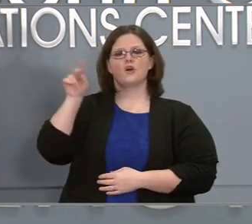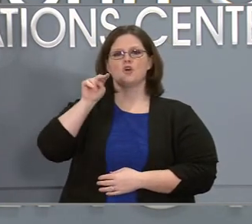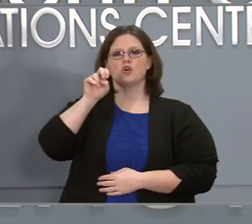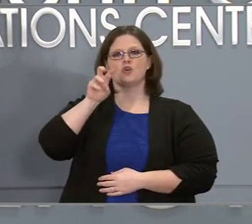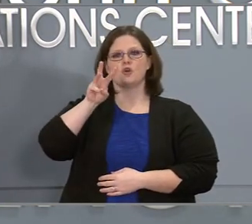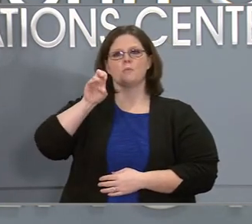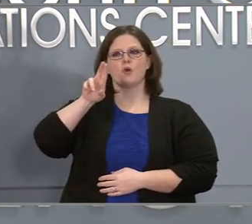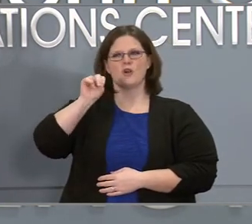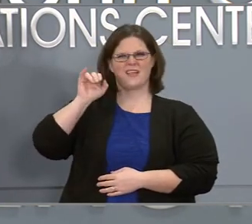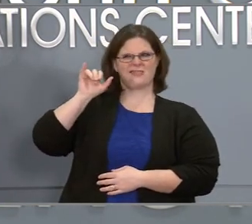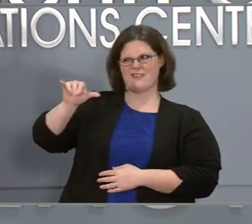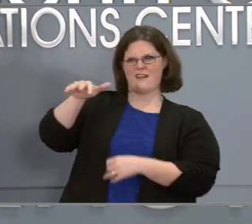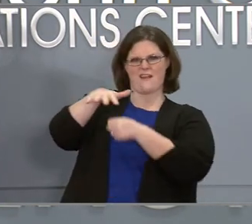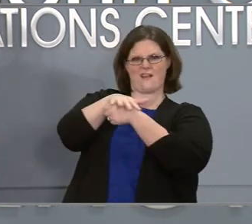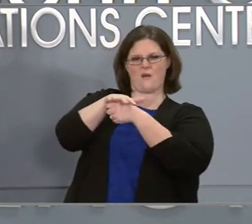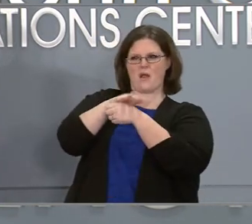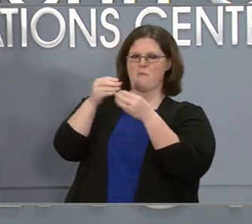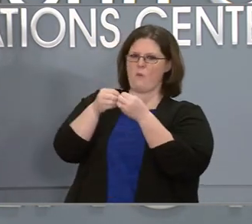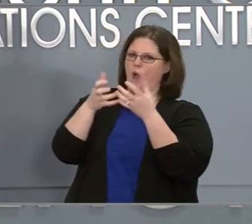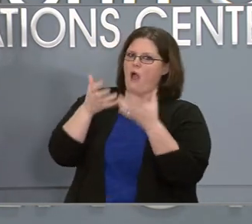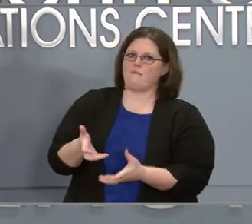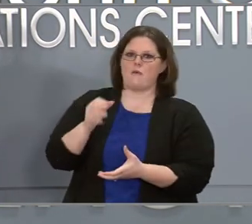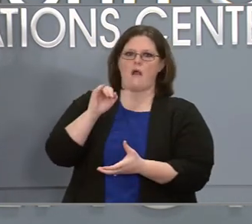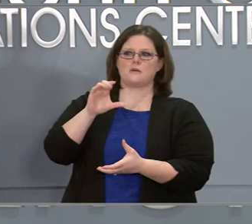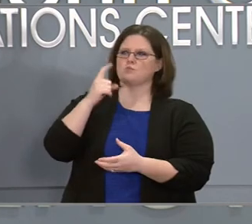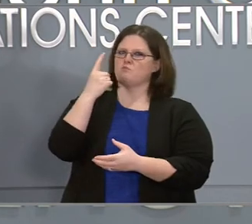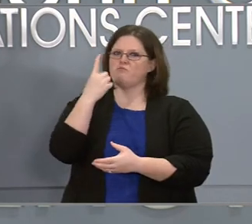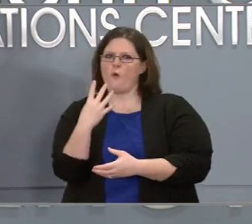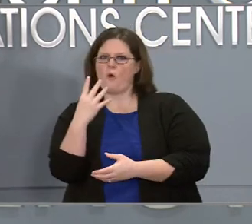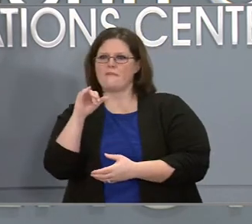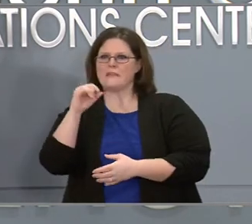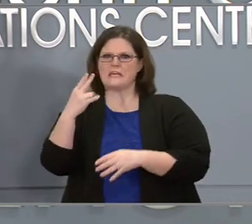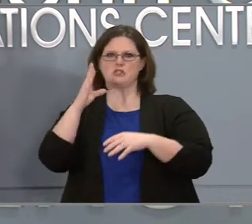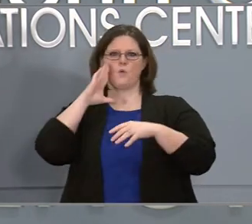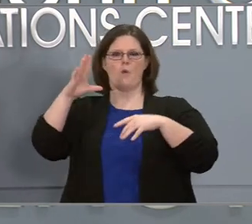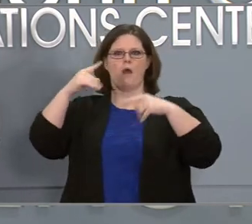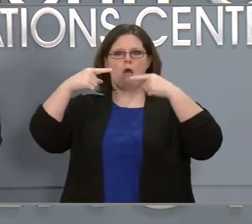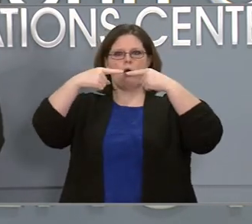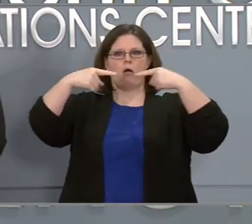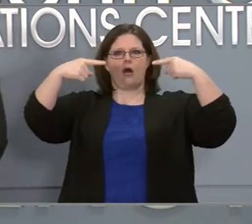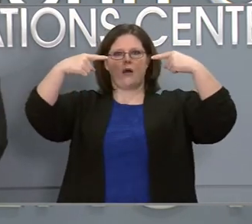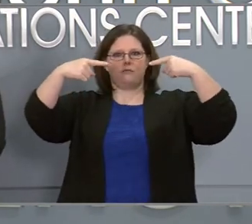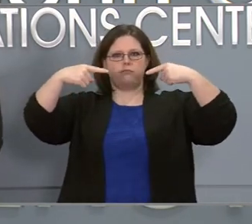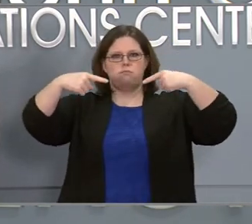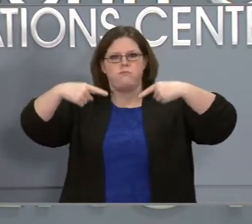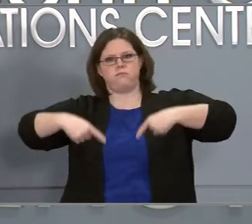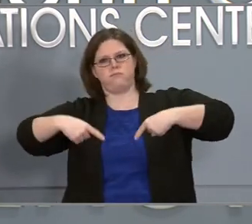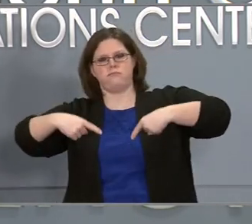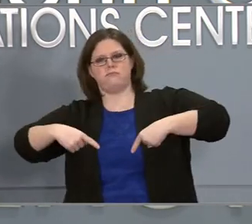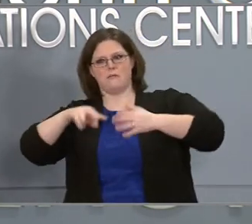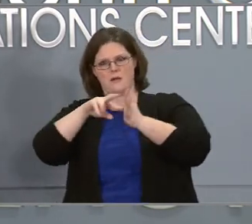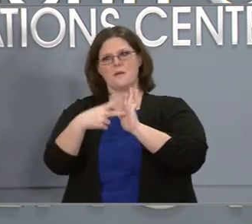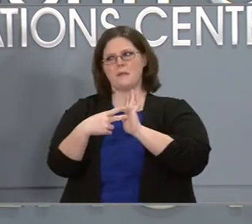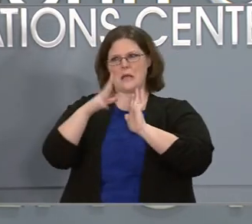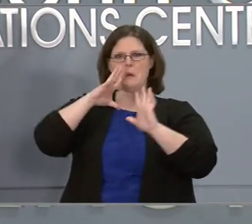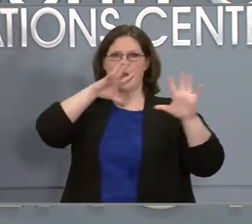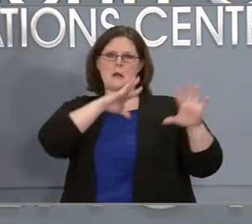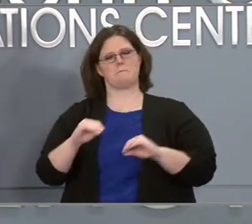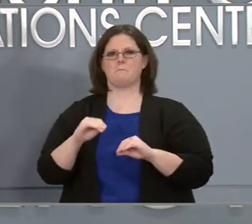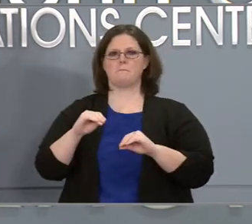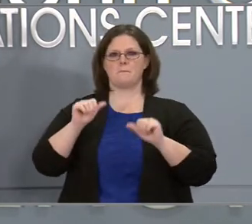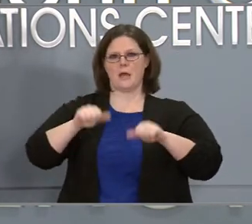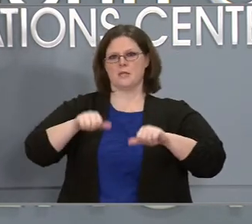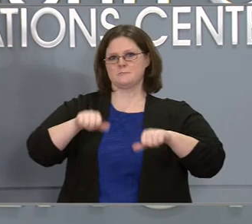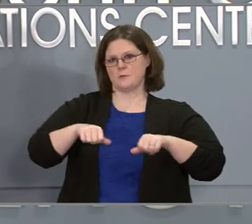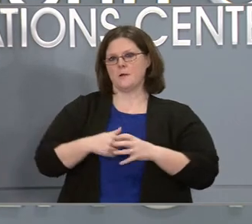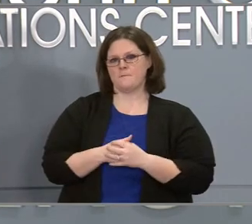more of ice is expected on trees and power lines, and that's a recipe for power outages, unfortunately. Prepare for your power